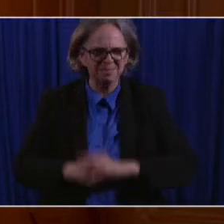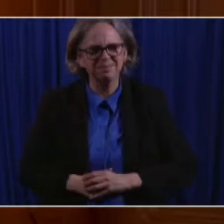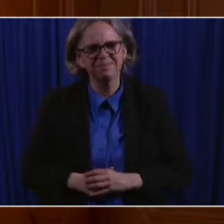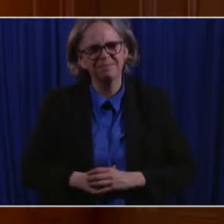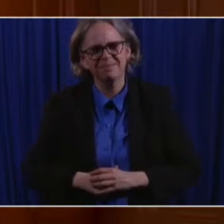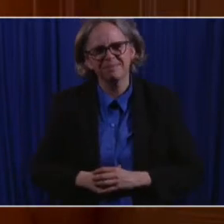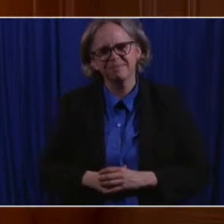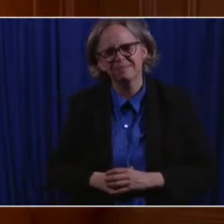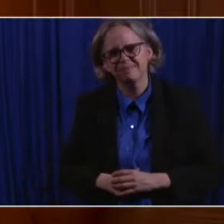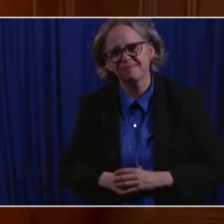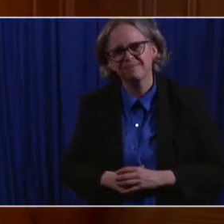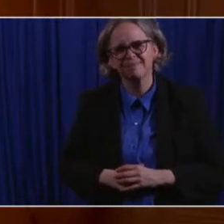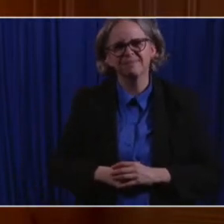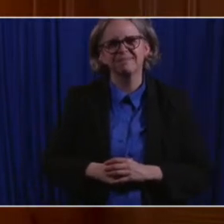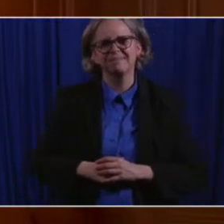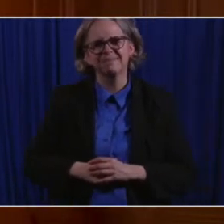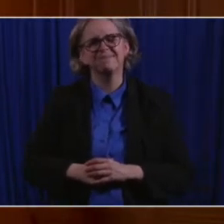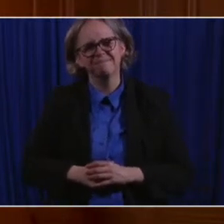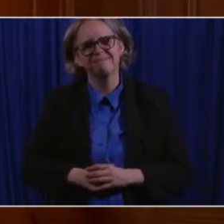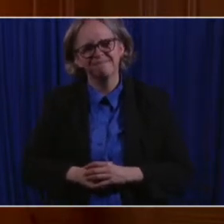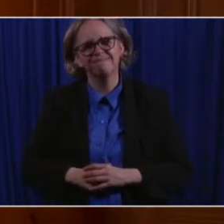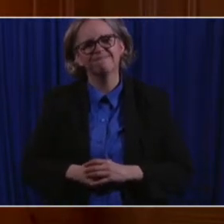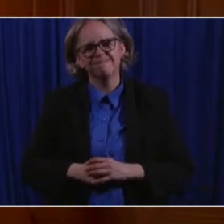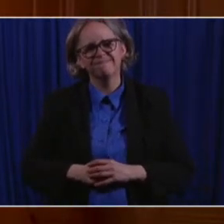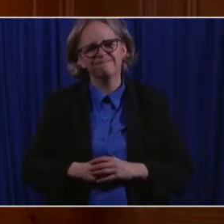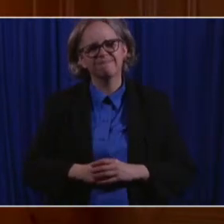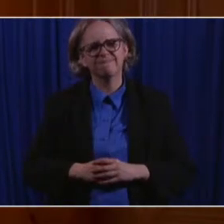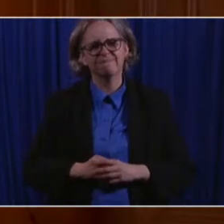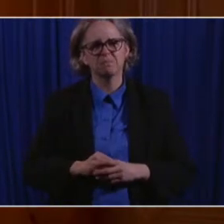Let's look at the hospitalizations.